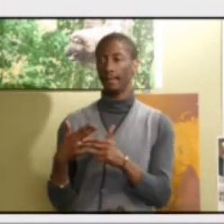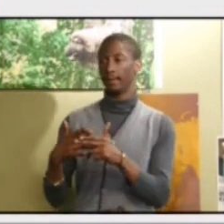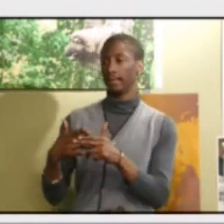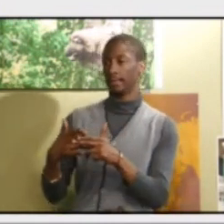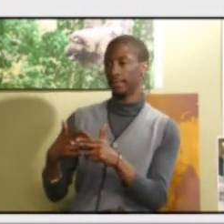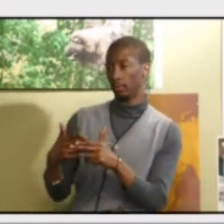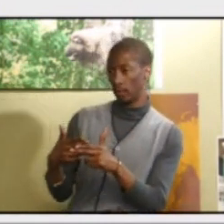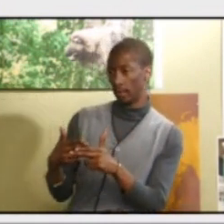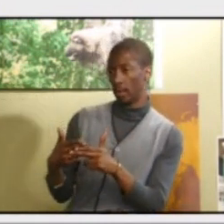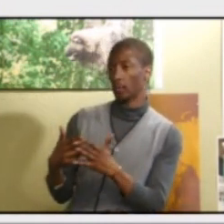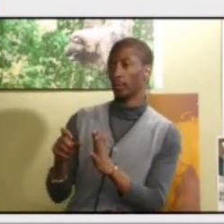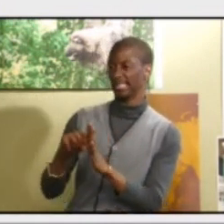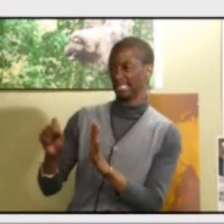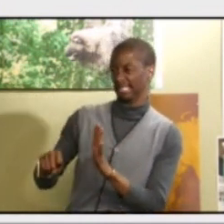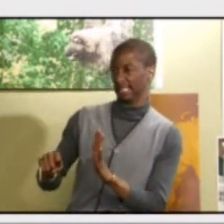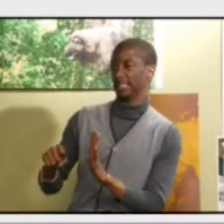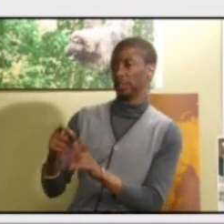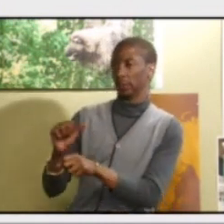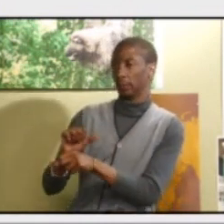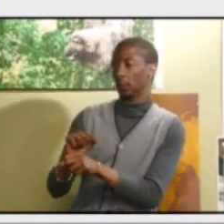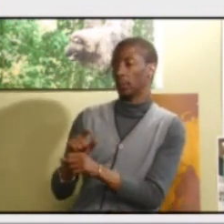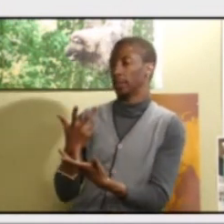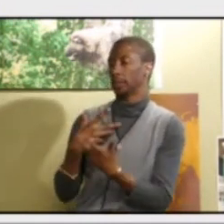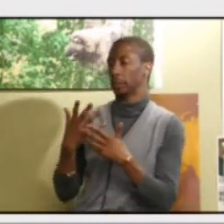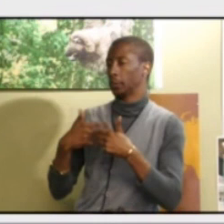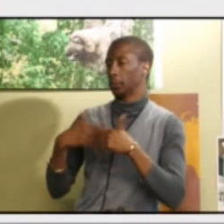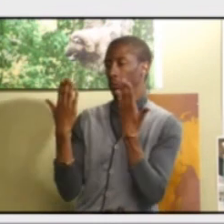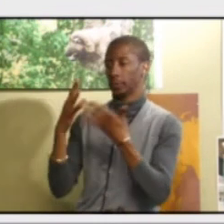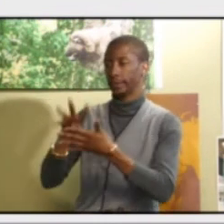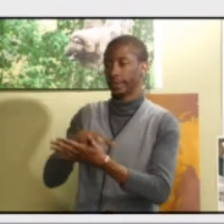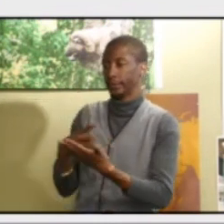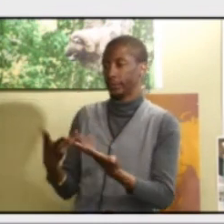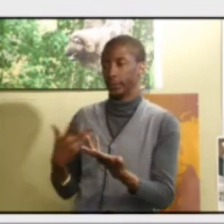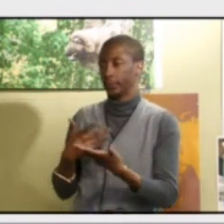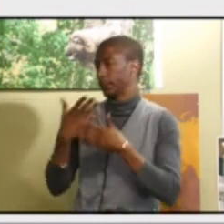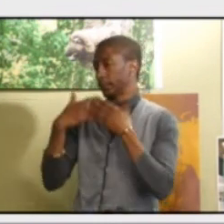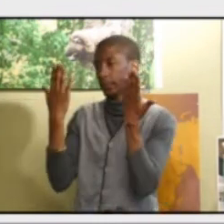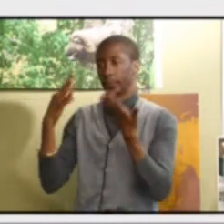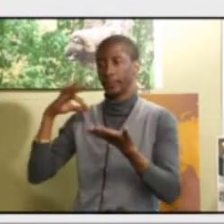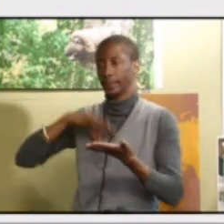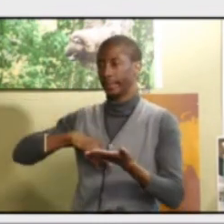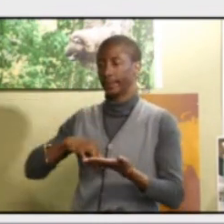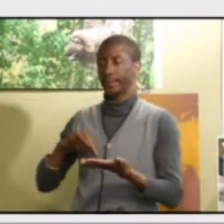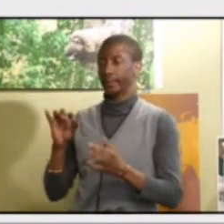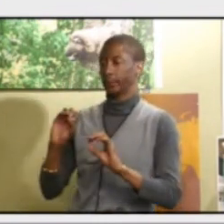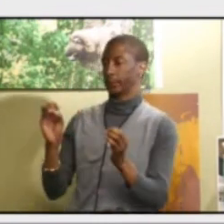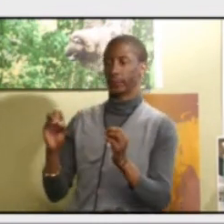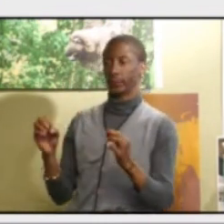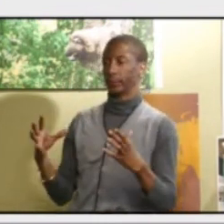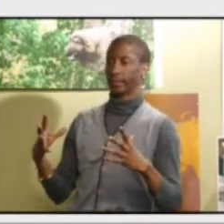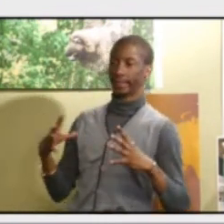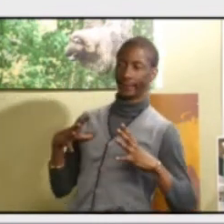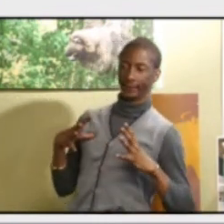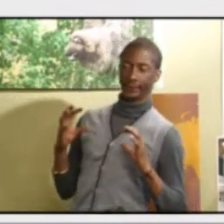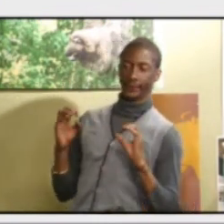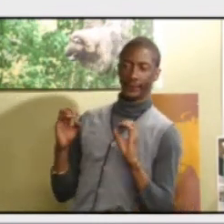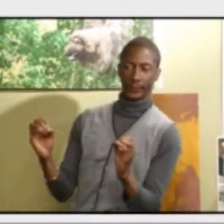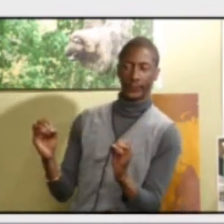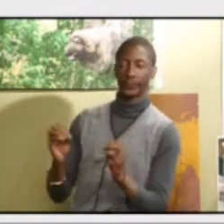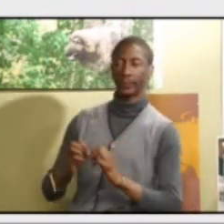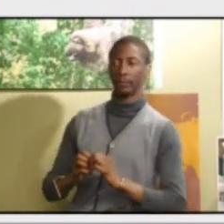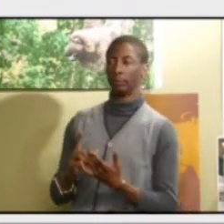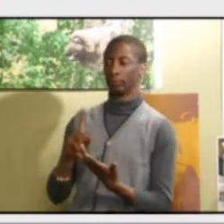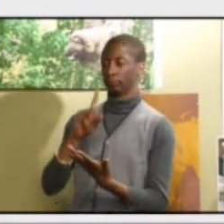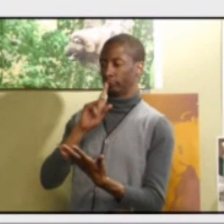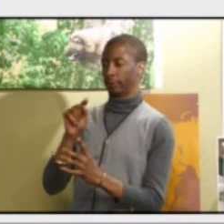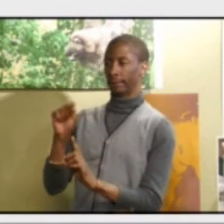intermittent employees. They don't have a schedule. They don't receive benefits such as leave. They're really on